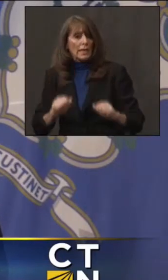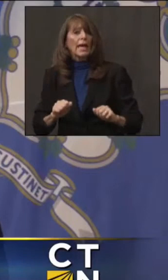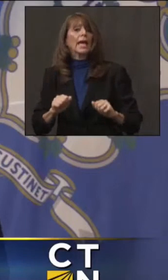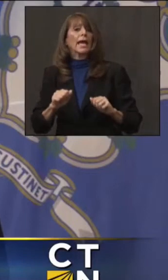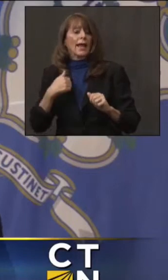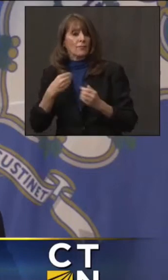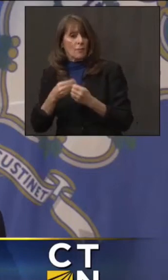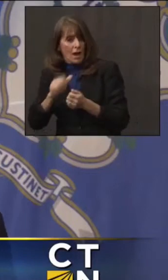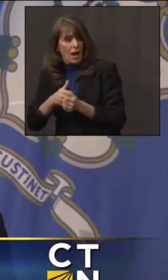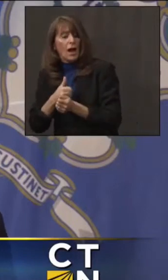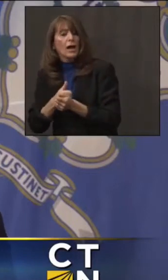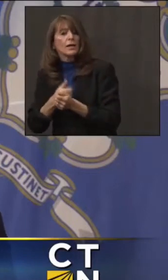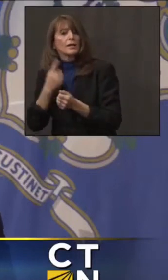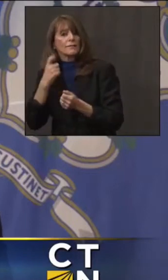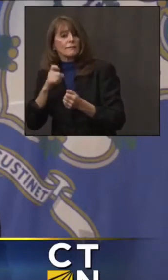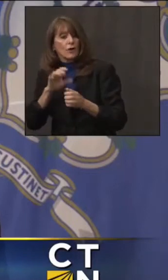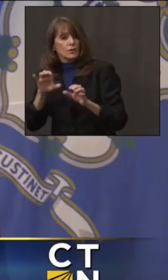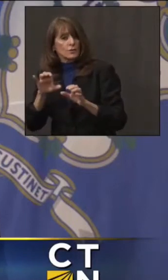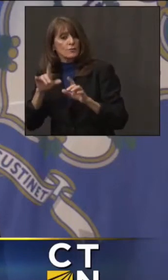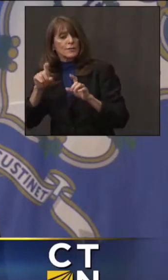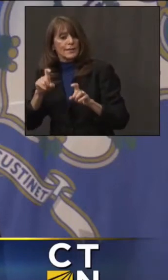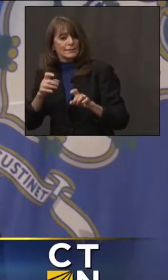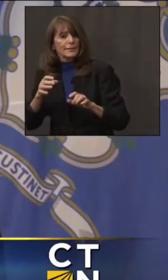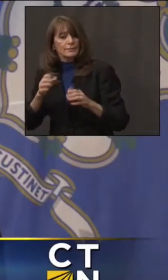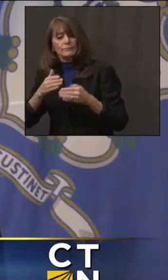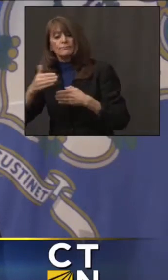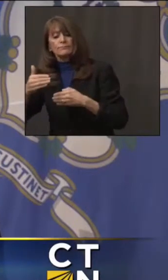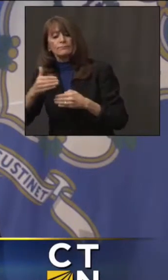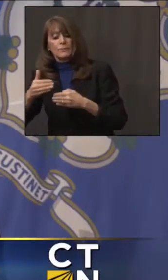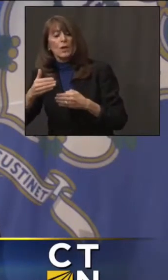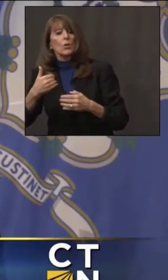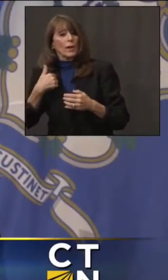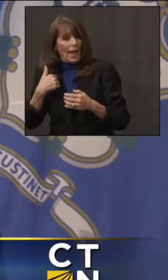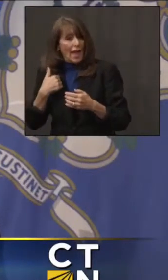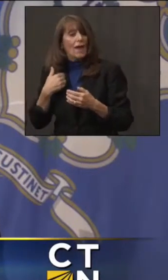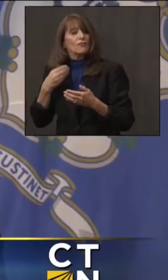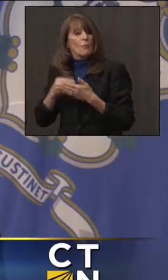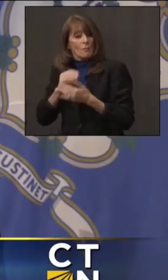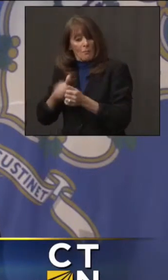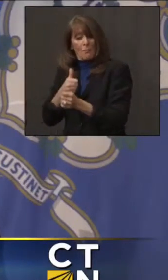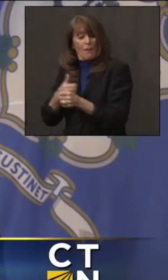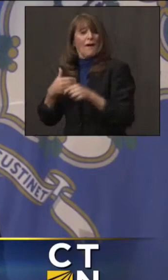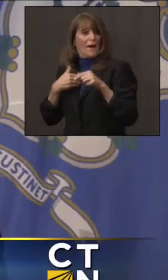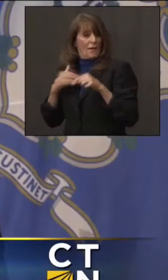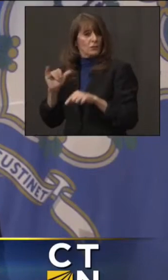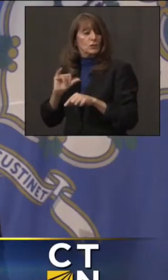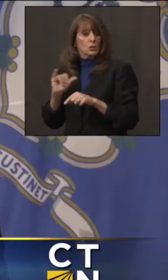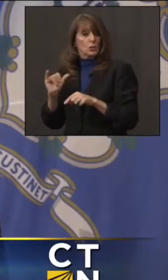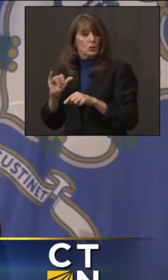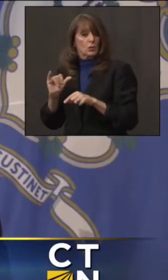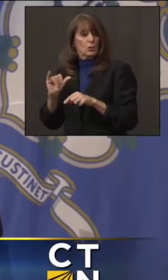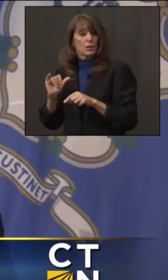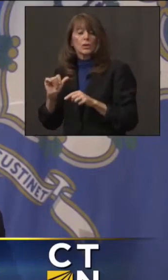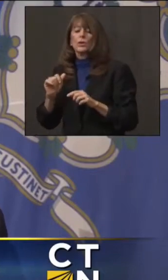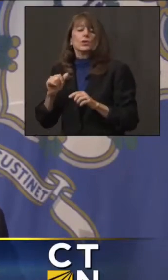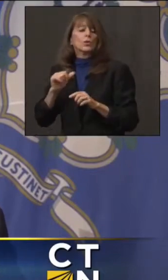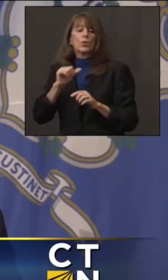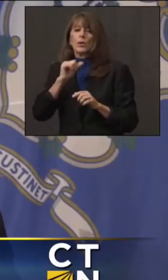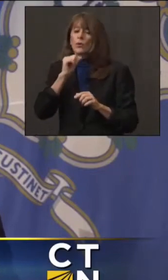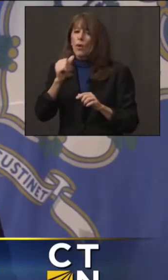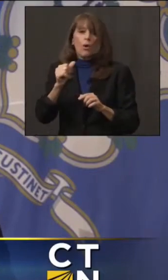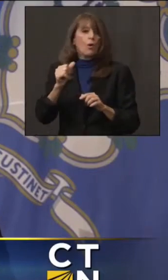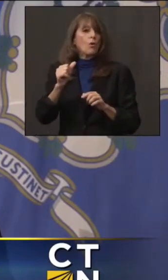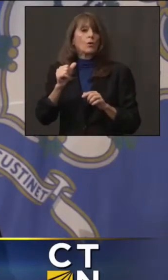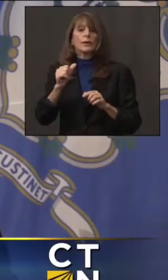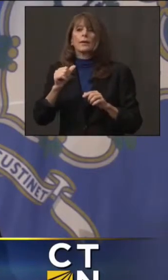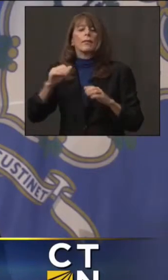vaccine for the very near term, and we do have a rainy day fund if we're in a pinch. So we're not going to do anything to shortchange getting this out